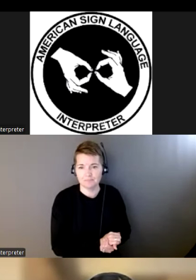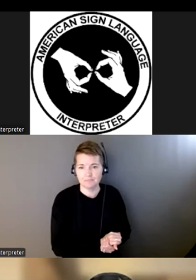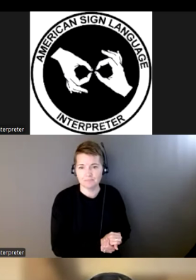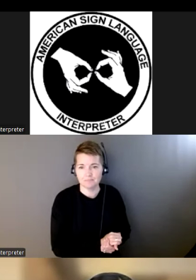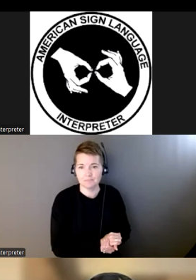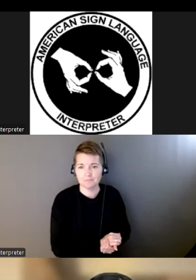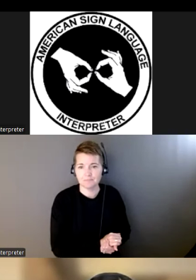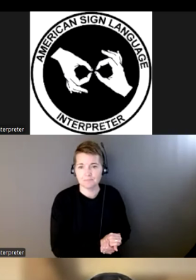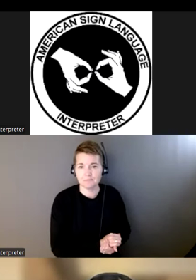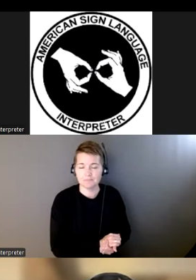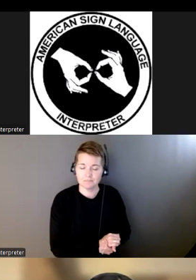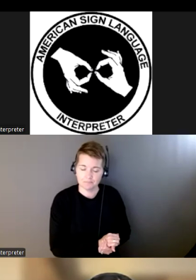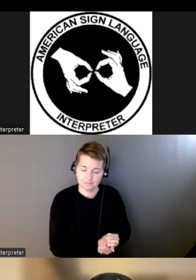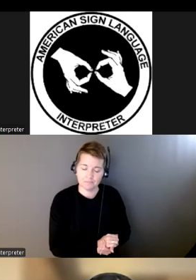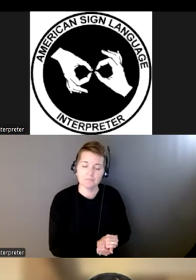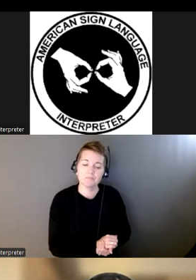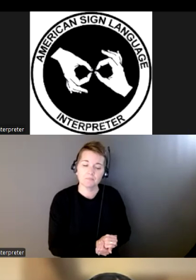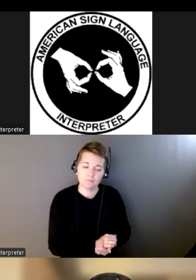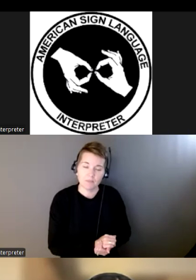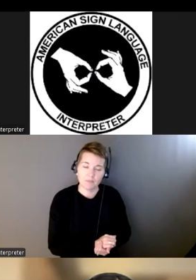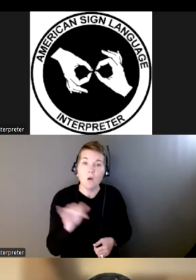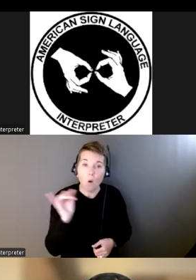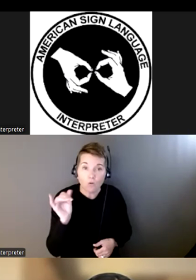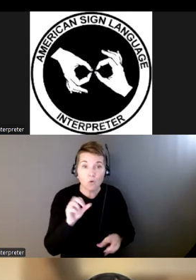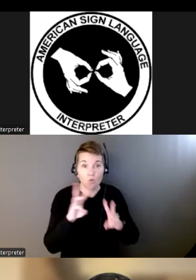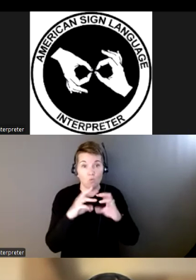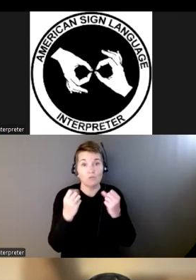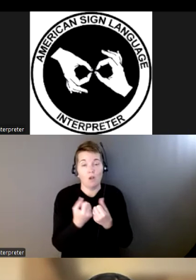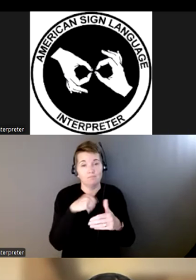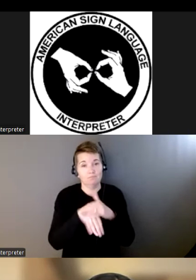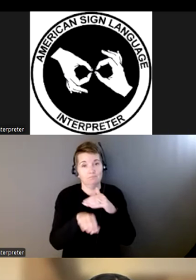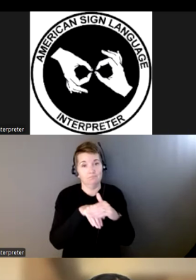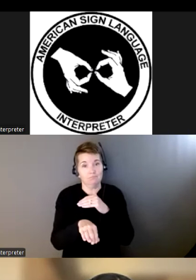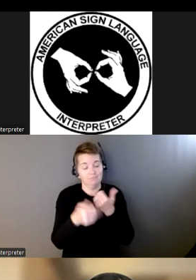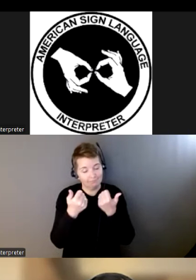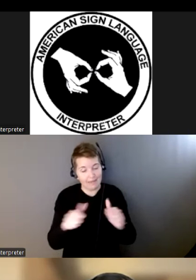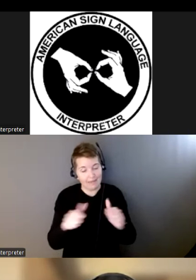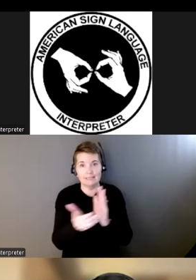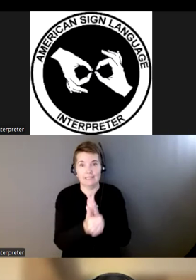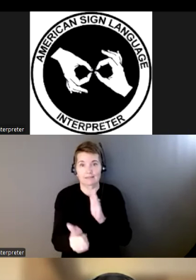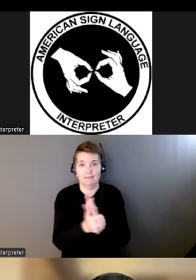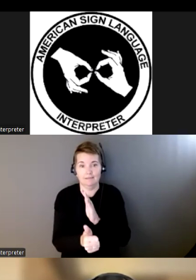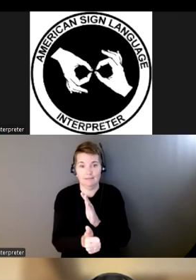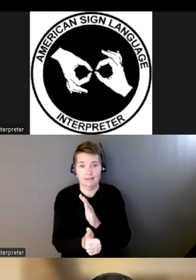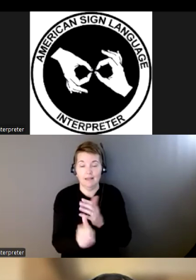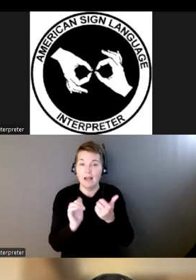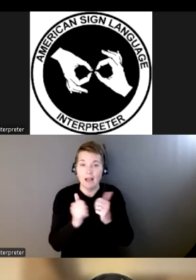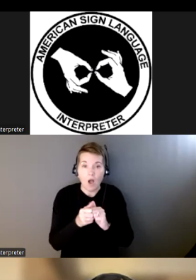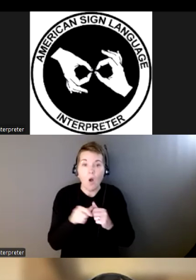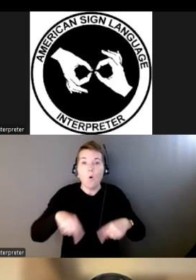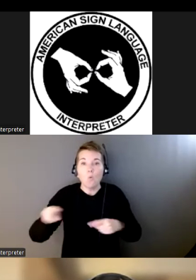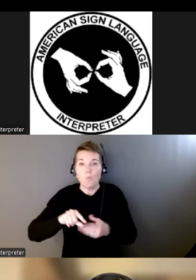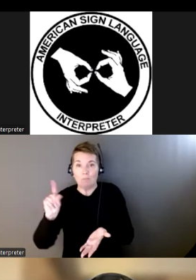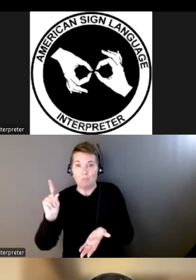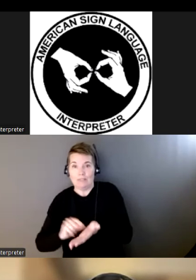We also ensured that the sessions are inclusive for all skill sets by having printouts of traditional Korean